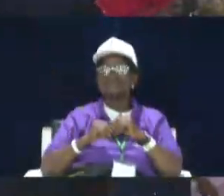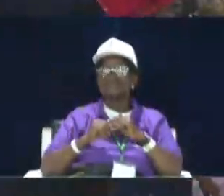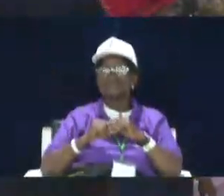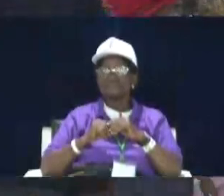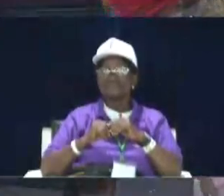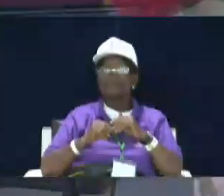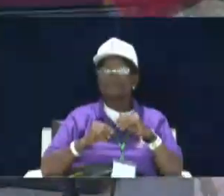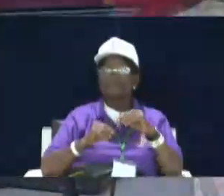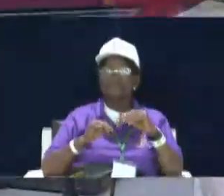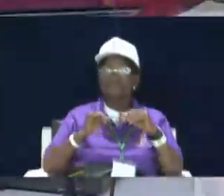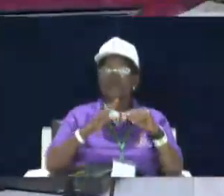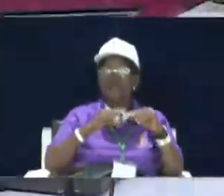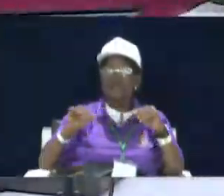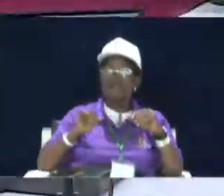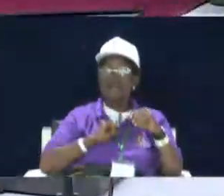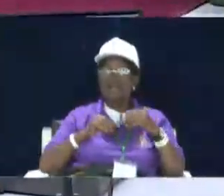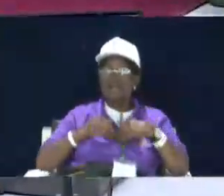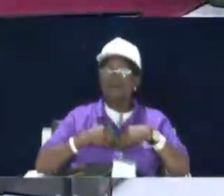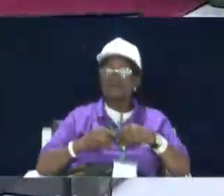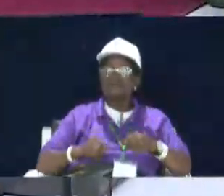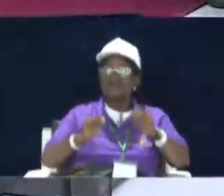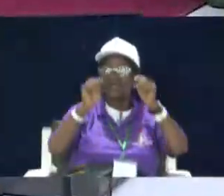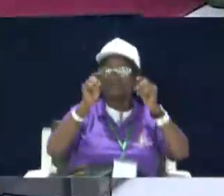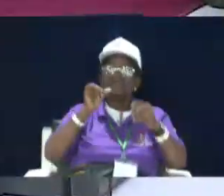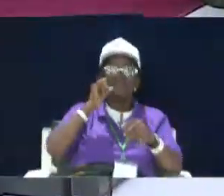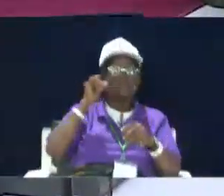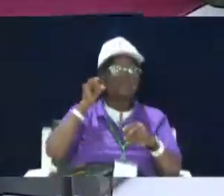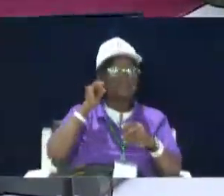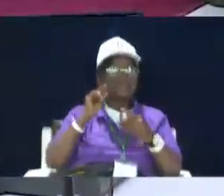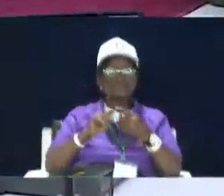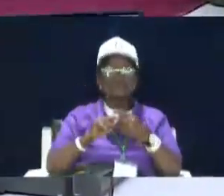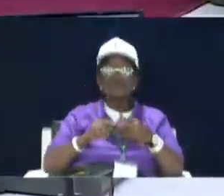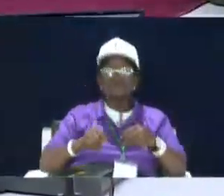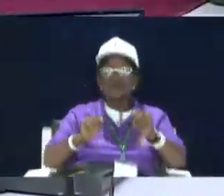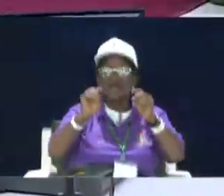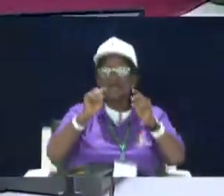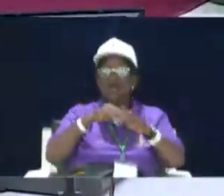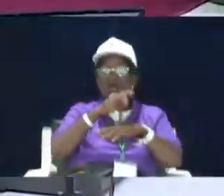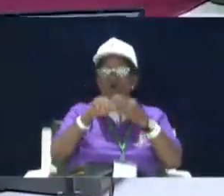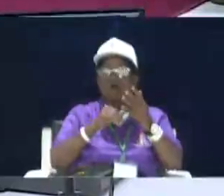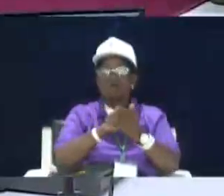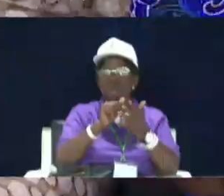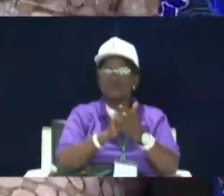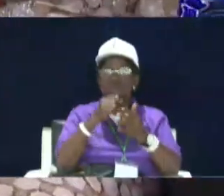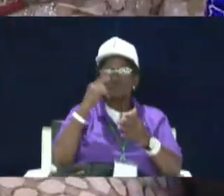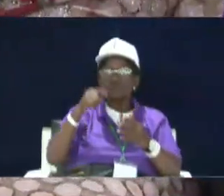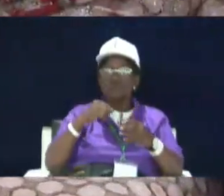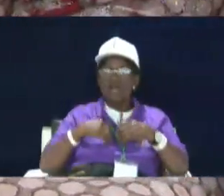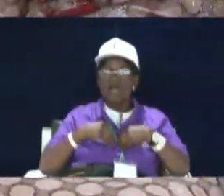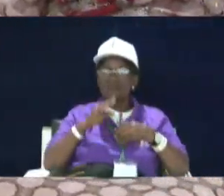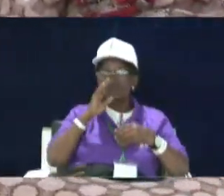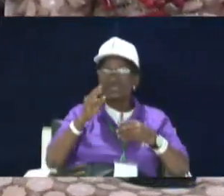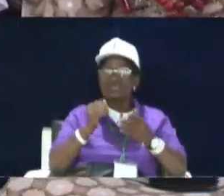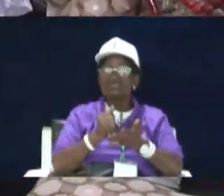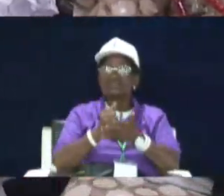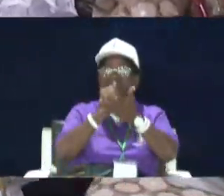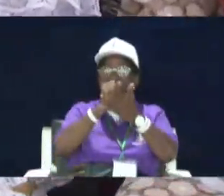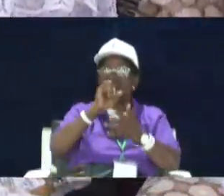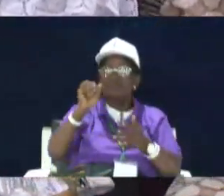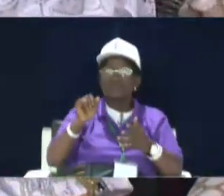I have tried yesterday to thank all those who have been helping. But if I forgot your